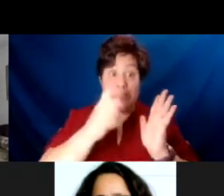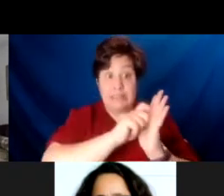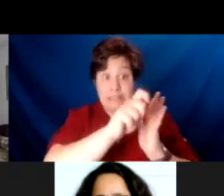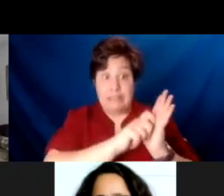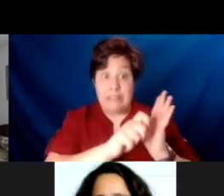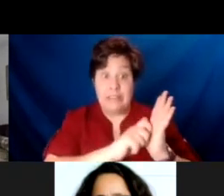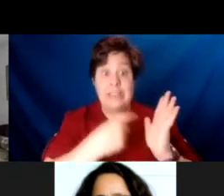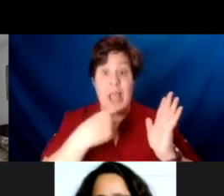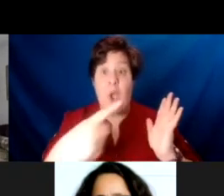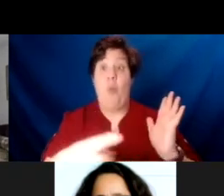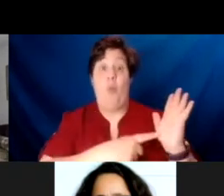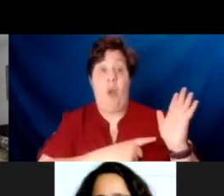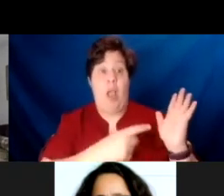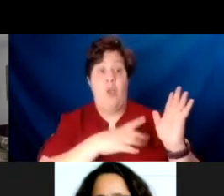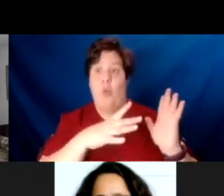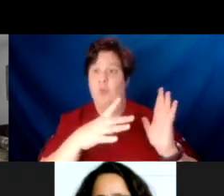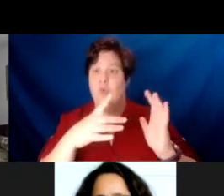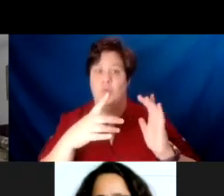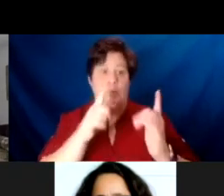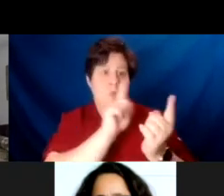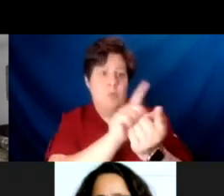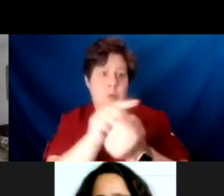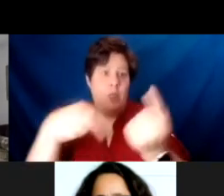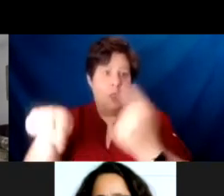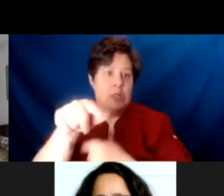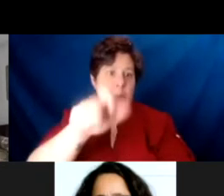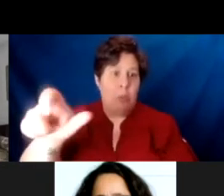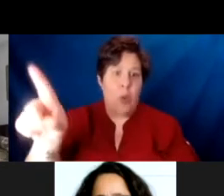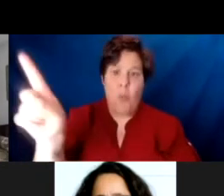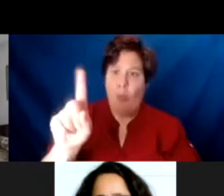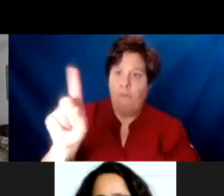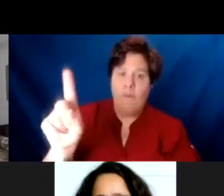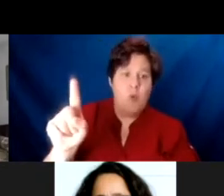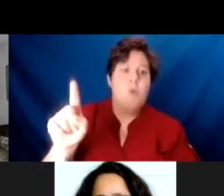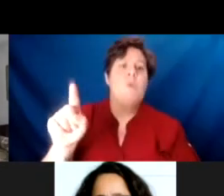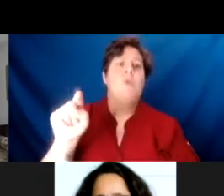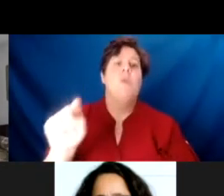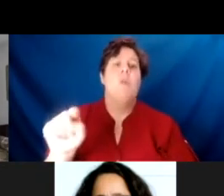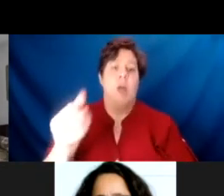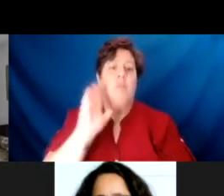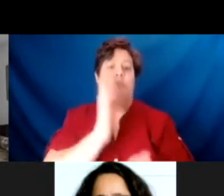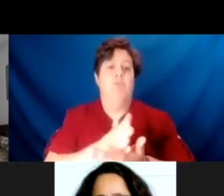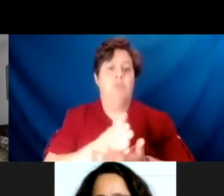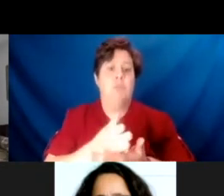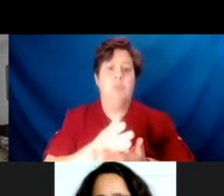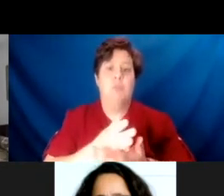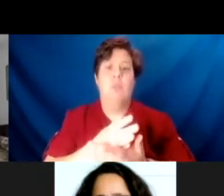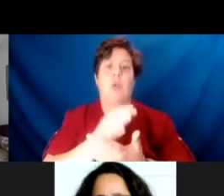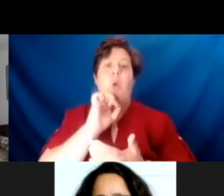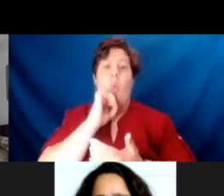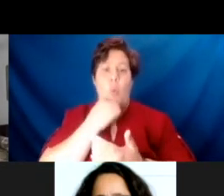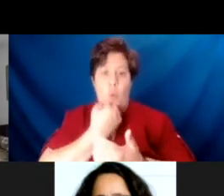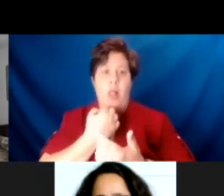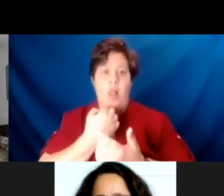say why you want to connect with these people, what's the purpose of the connection, and then for sure it's something that we would be